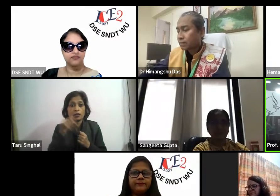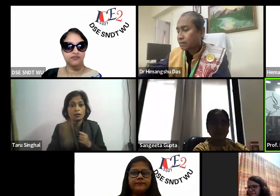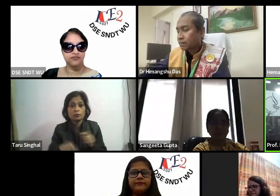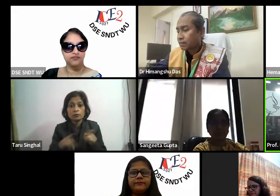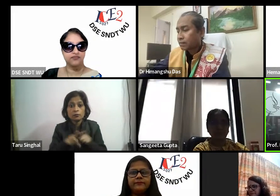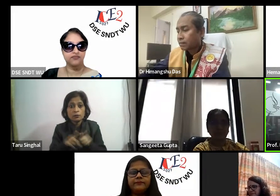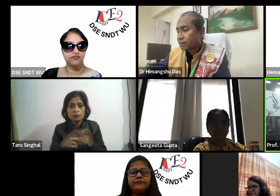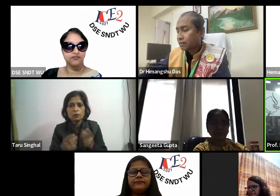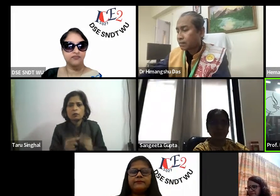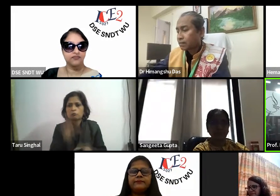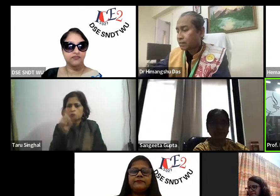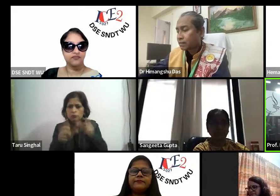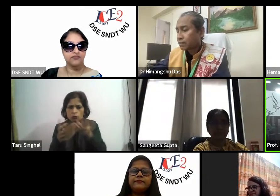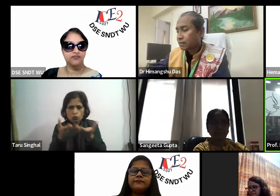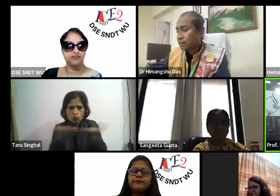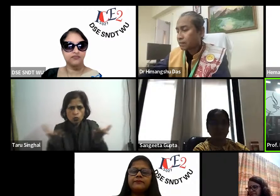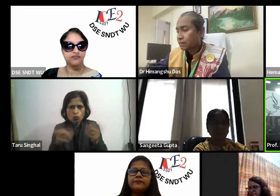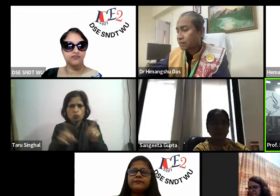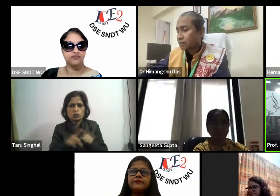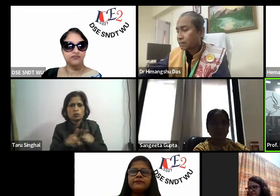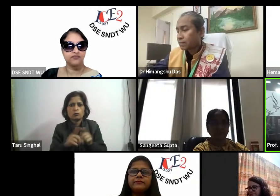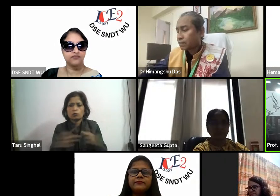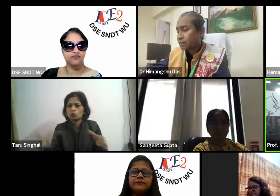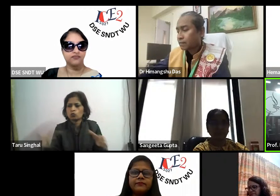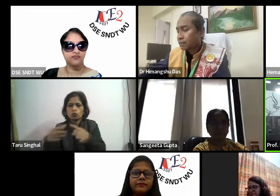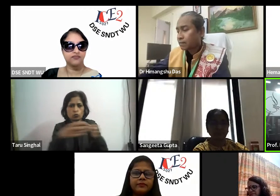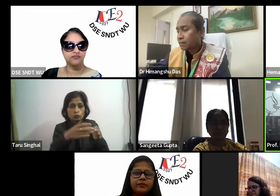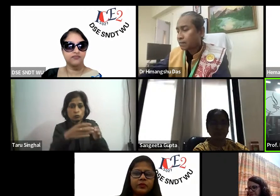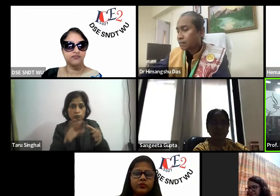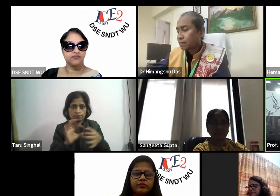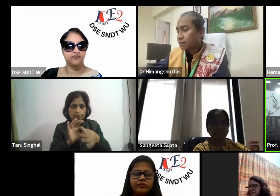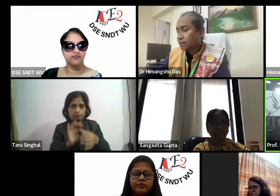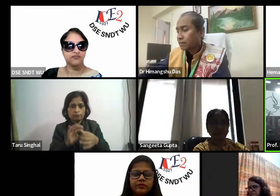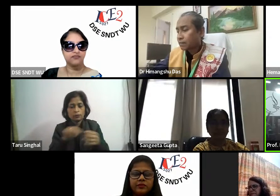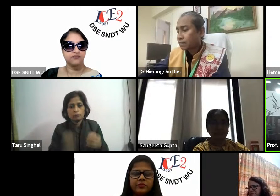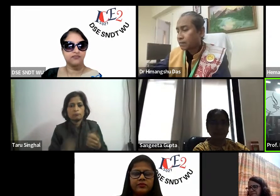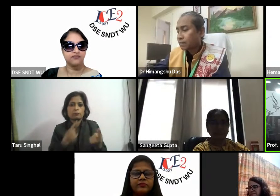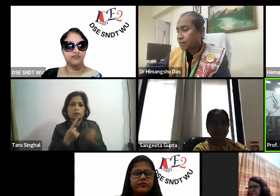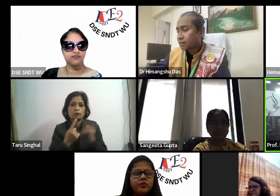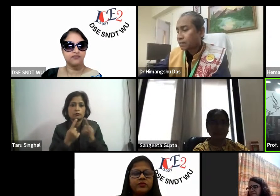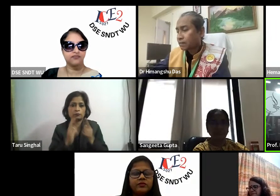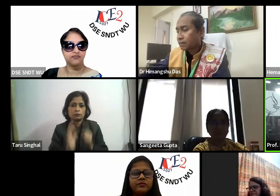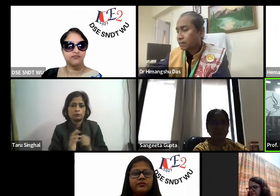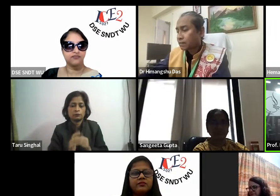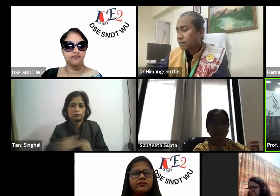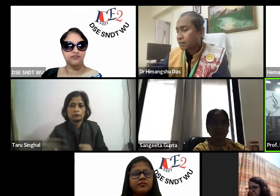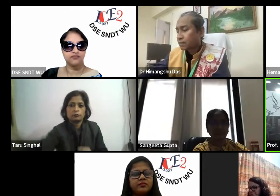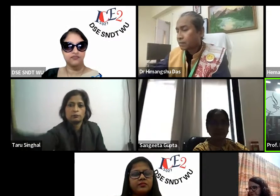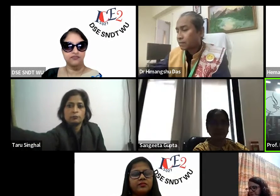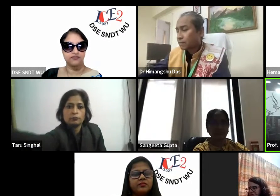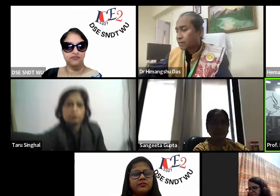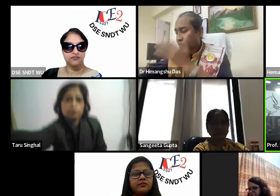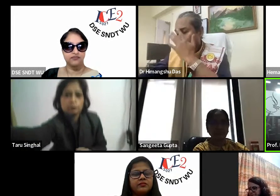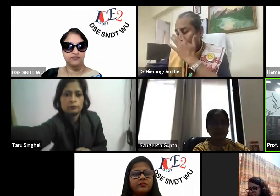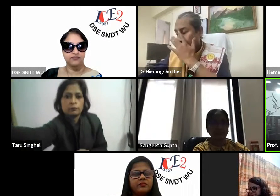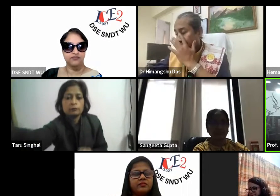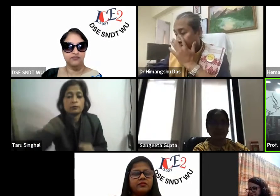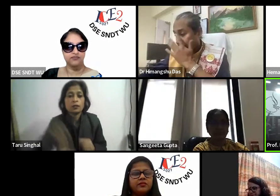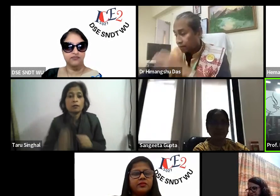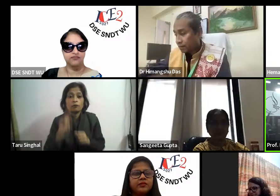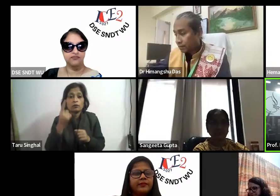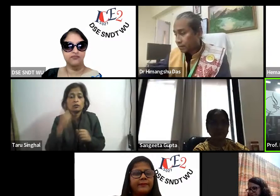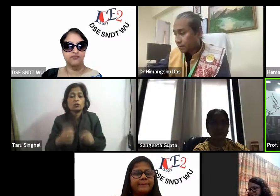sponsors, participants are from that area, I would be talking more about it. First of all, when it comes to gross